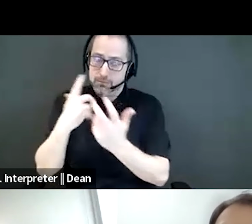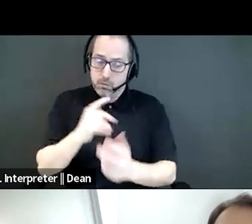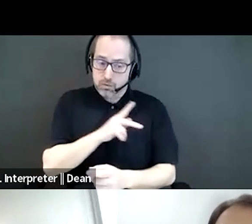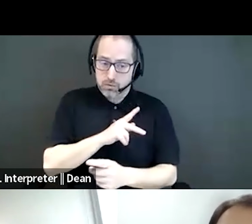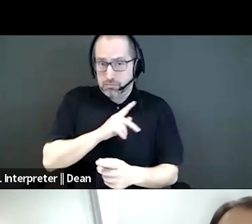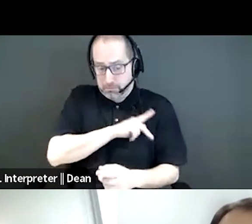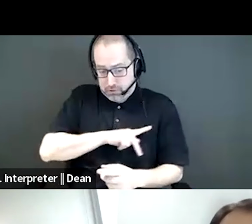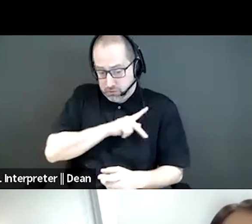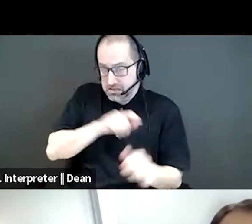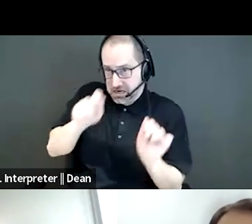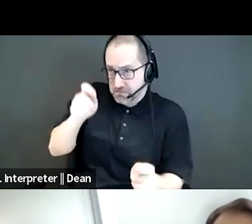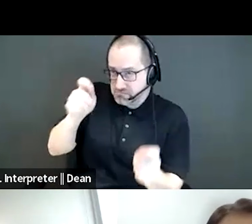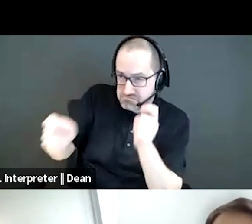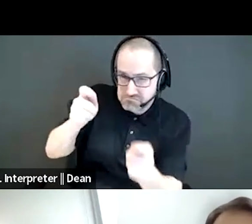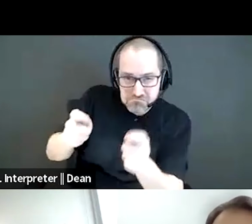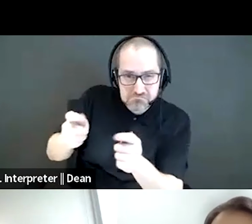be